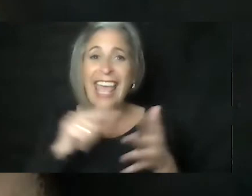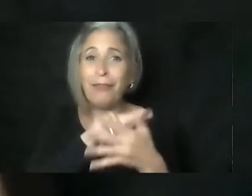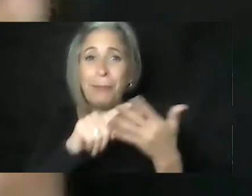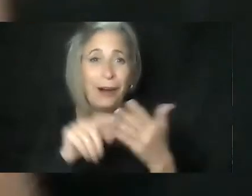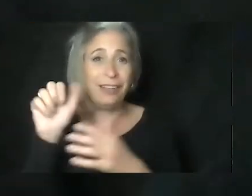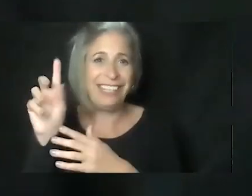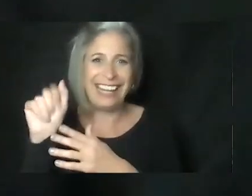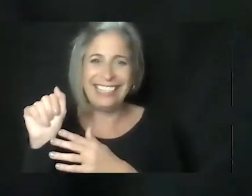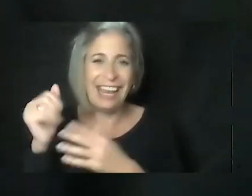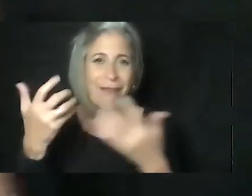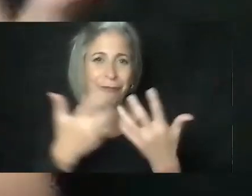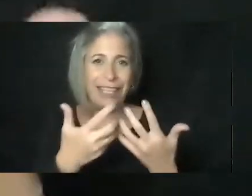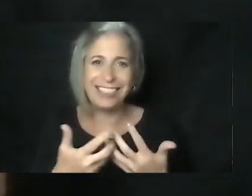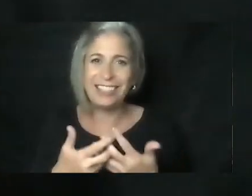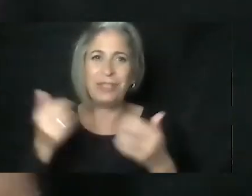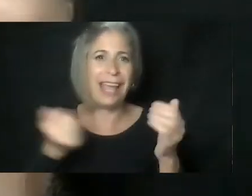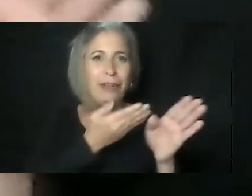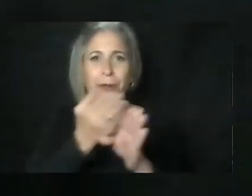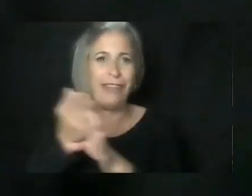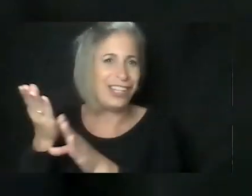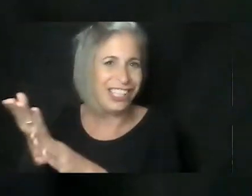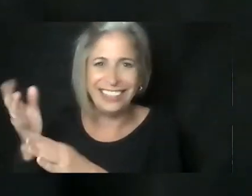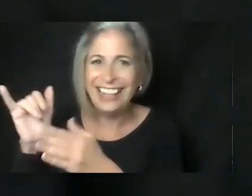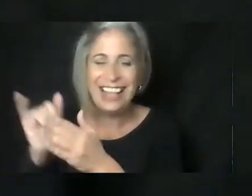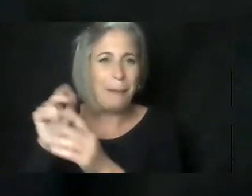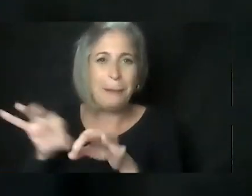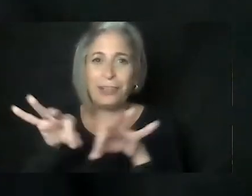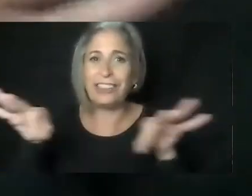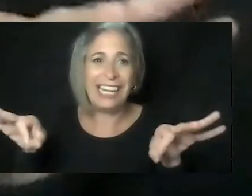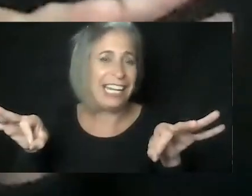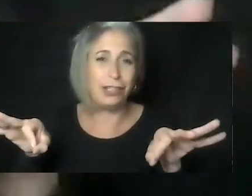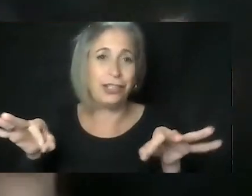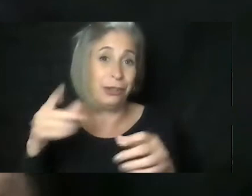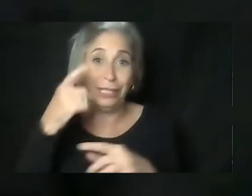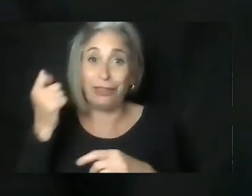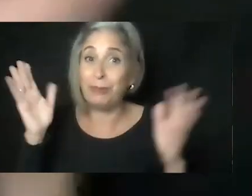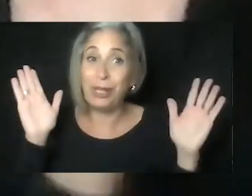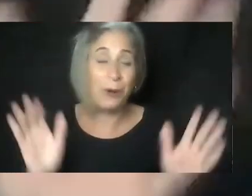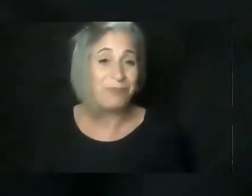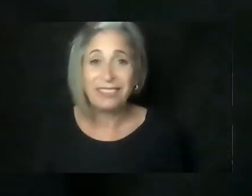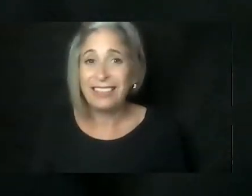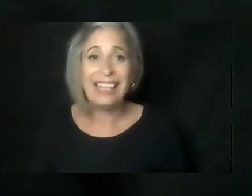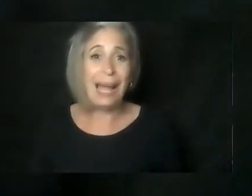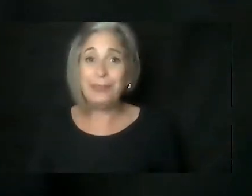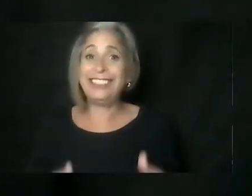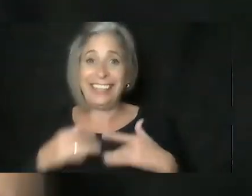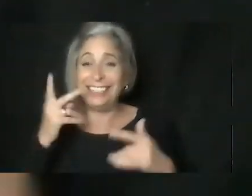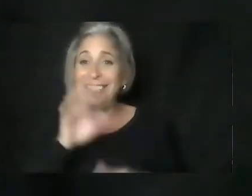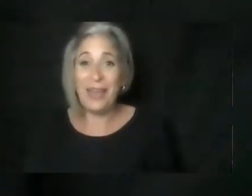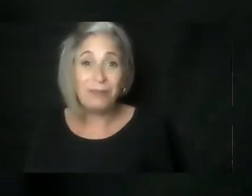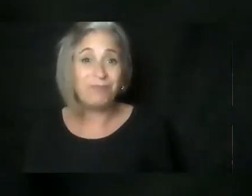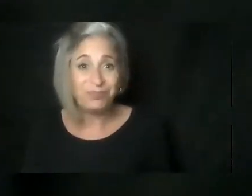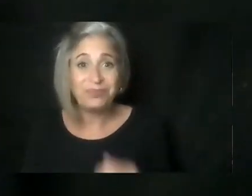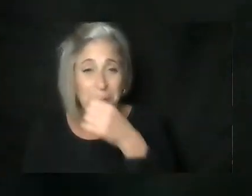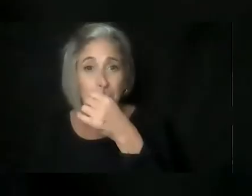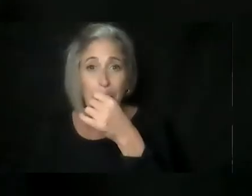because every part of the ADA fits with every profession that people are getting their degrees from. So I was excited to